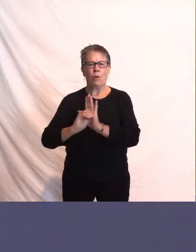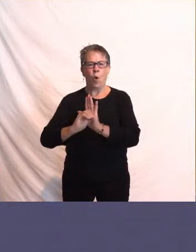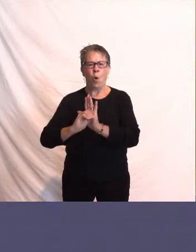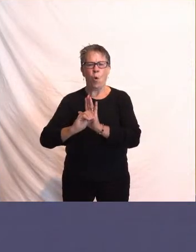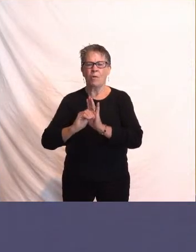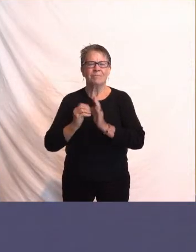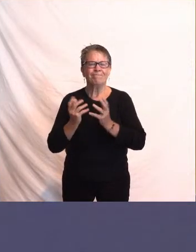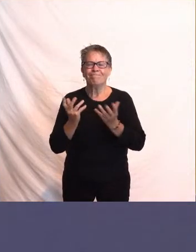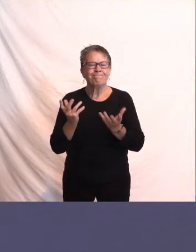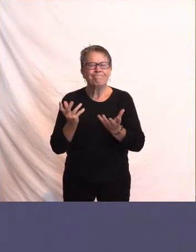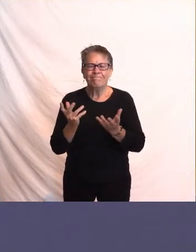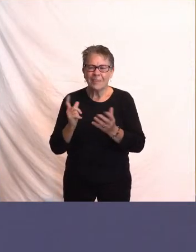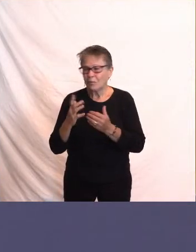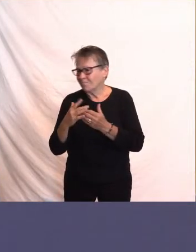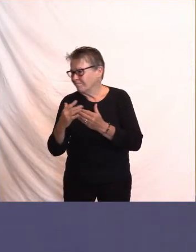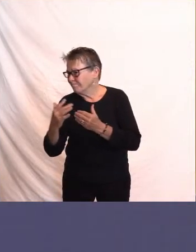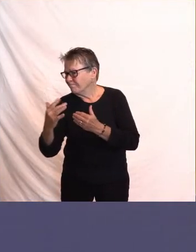I'll let